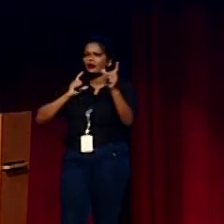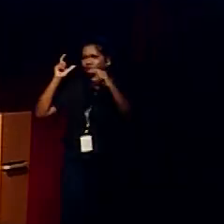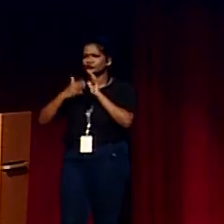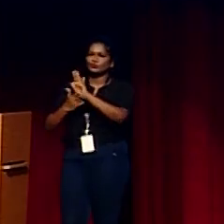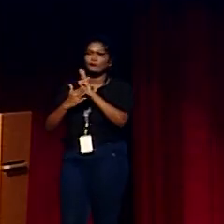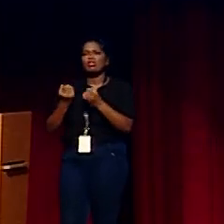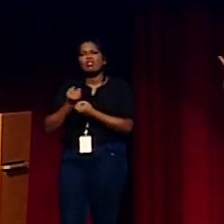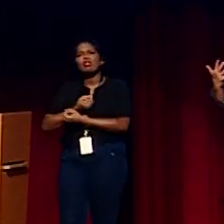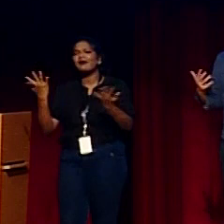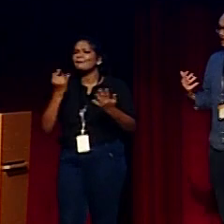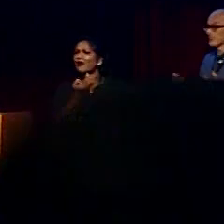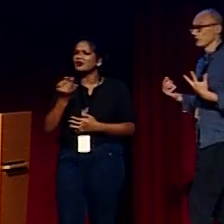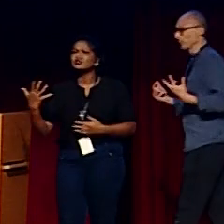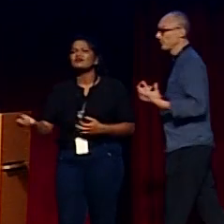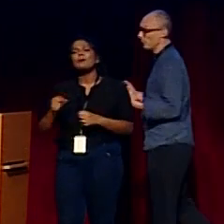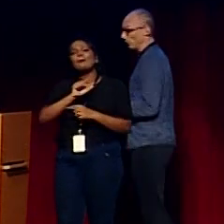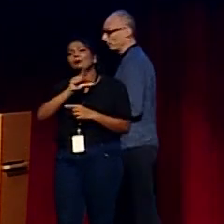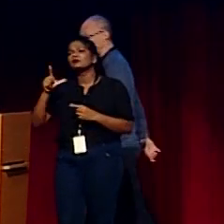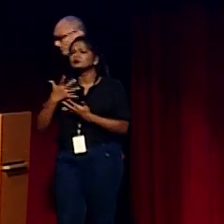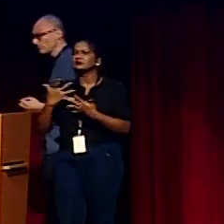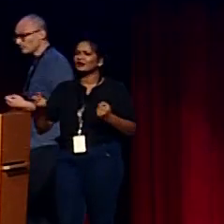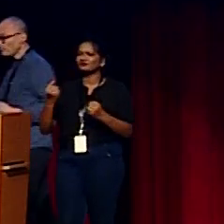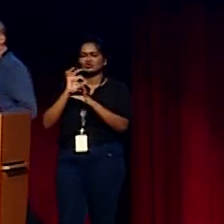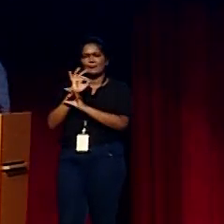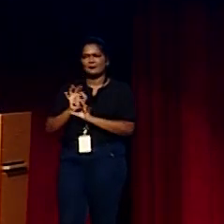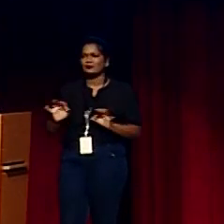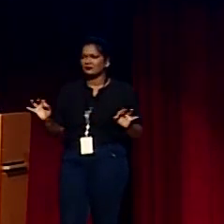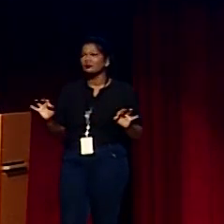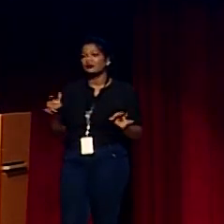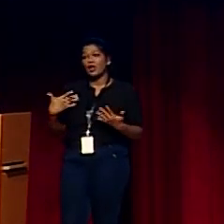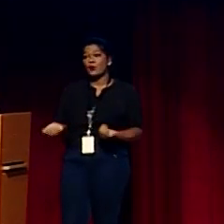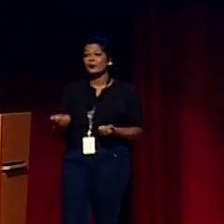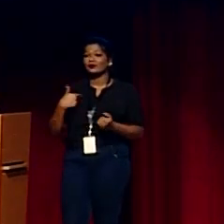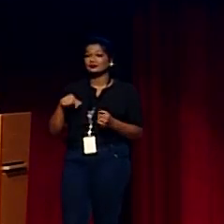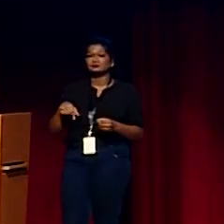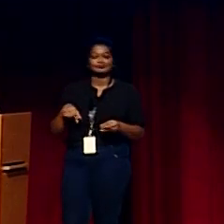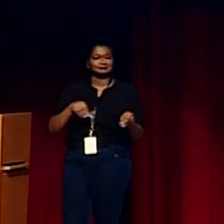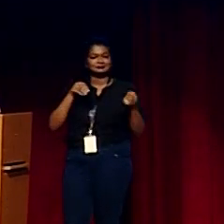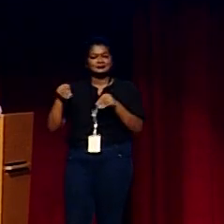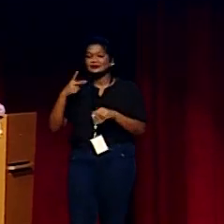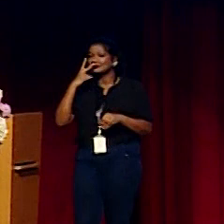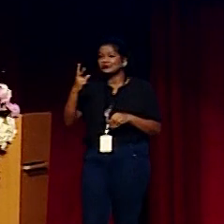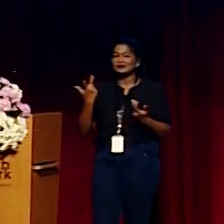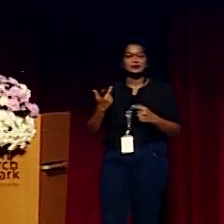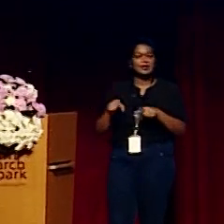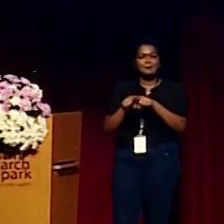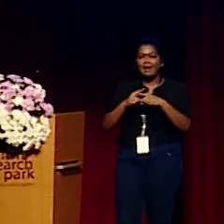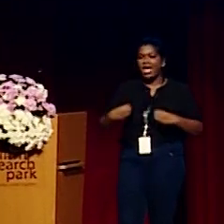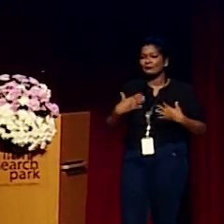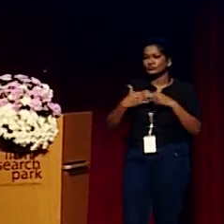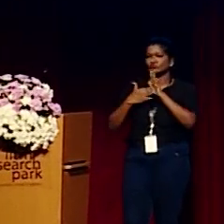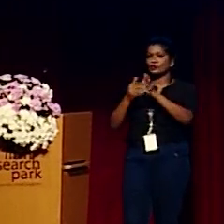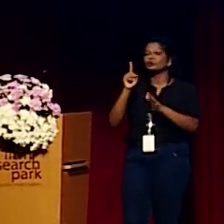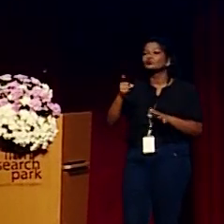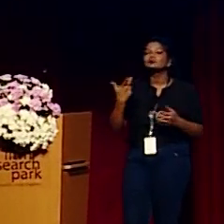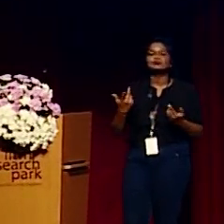mathematics, fonts, all kinds of different symbols. Now we can do other things as well, and I'm particularly happy to show that to